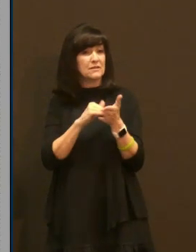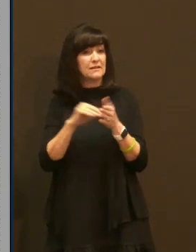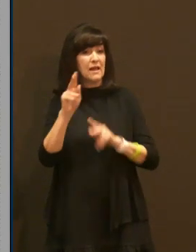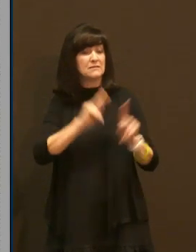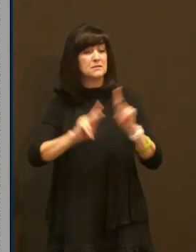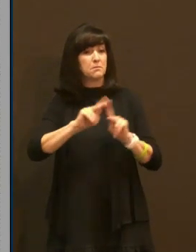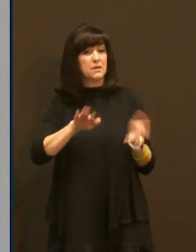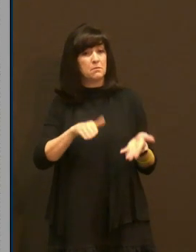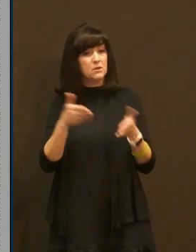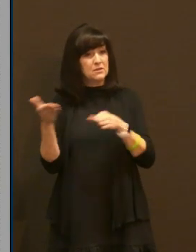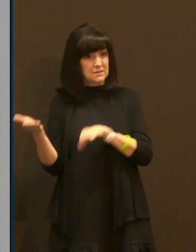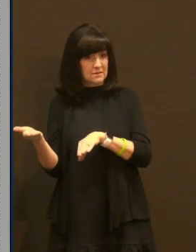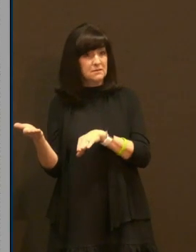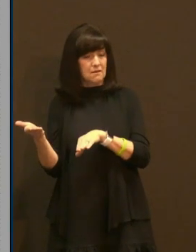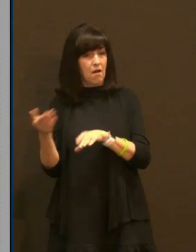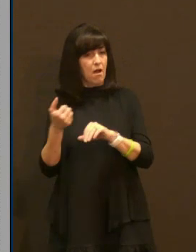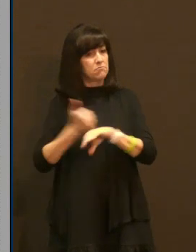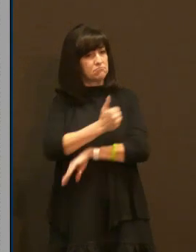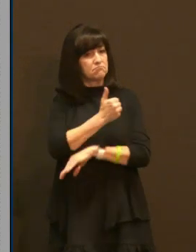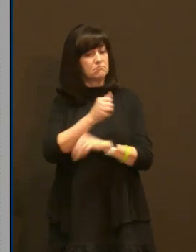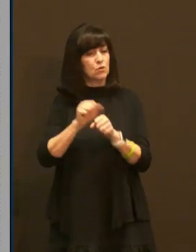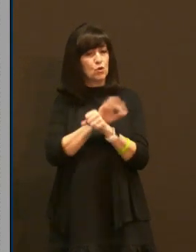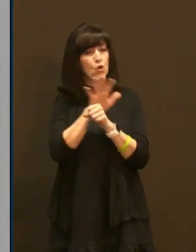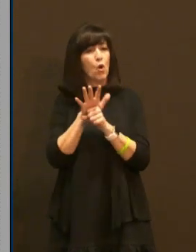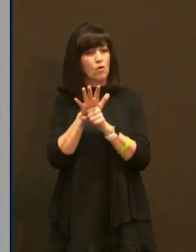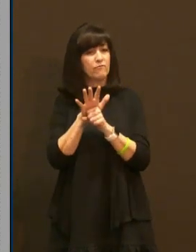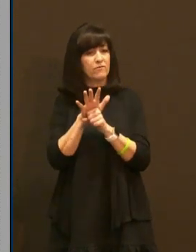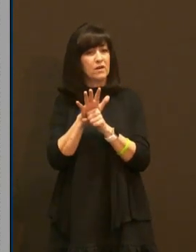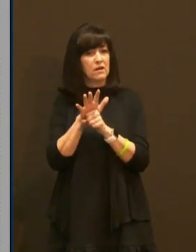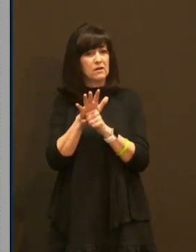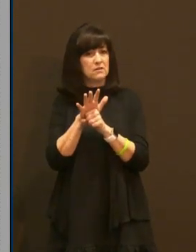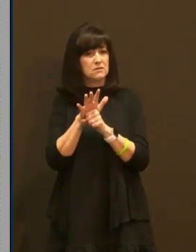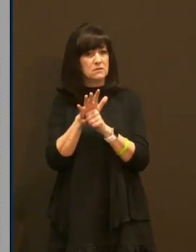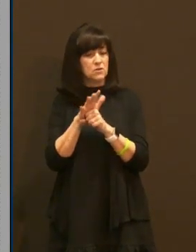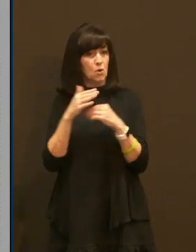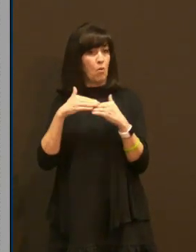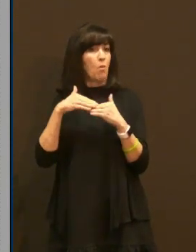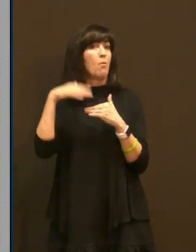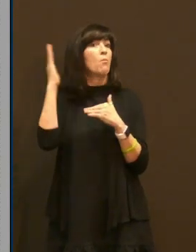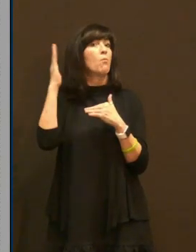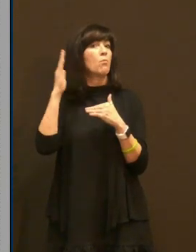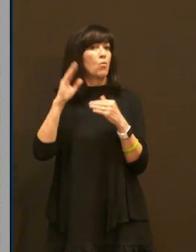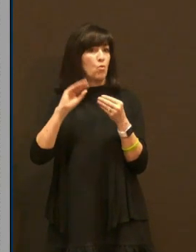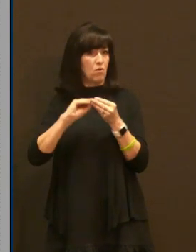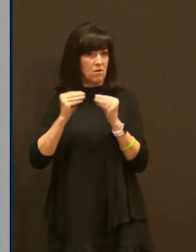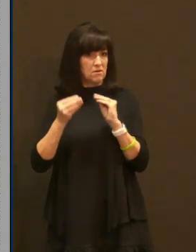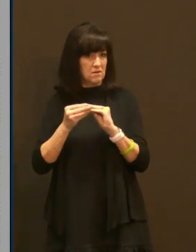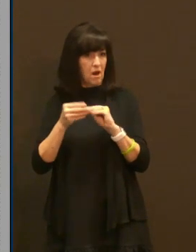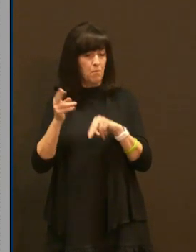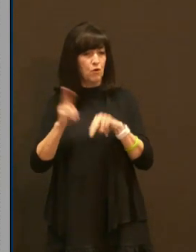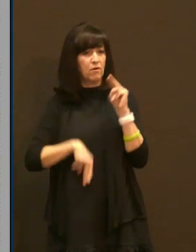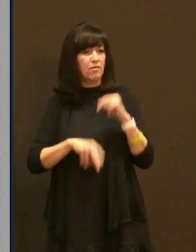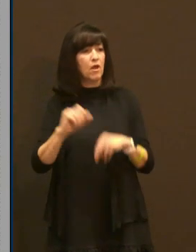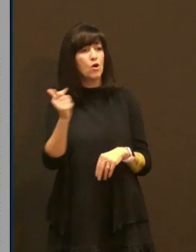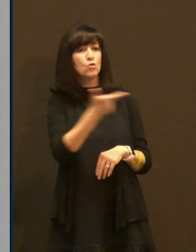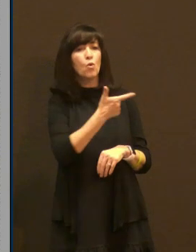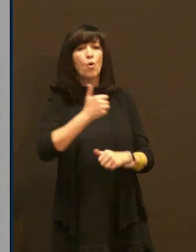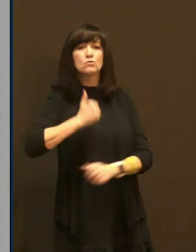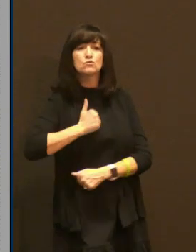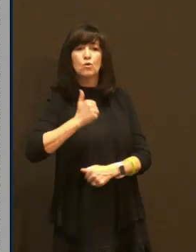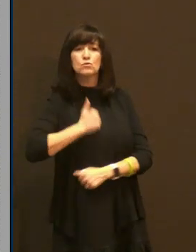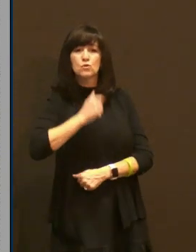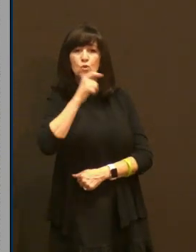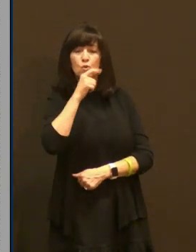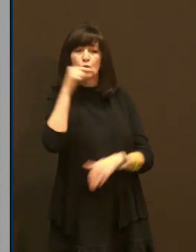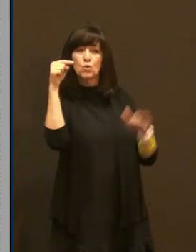passed away with COVID-19 is more than the American soldiers who were killed